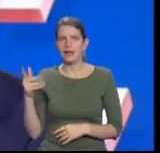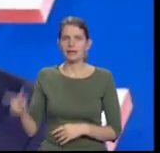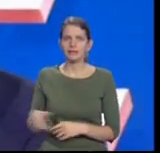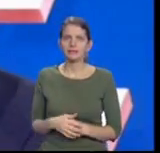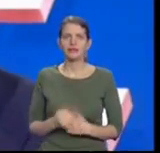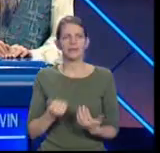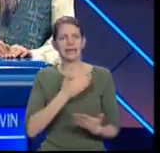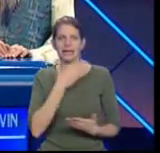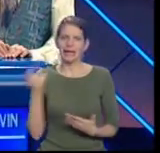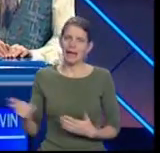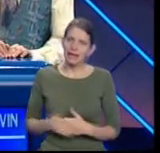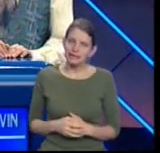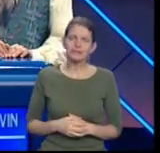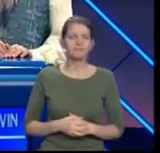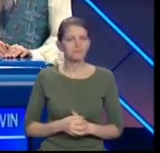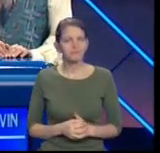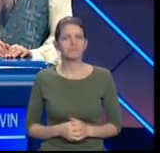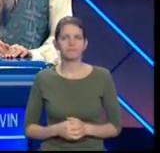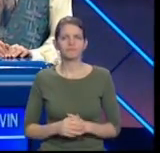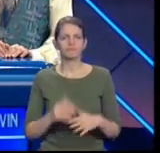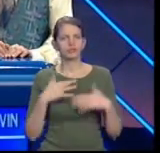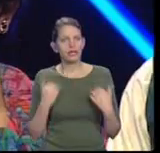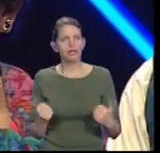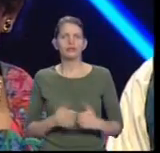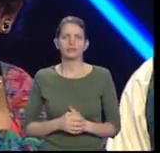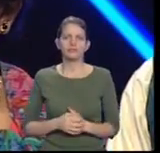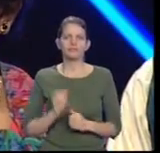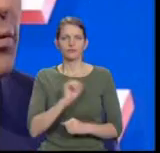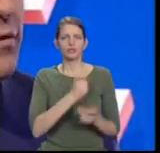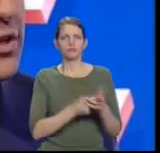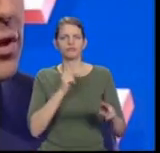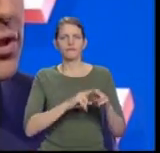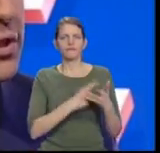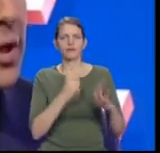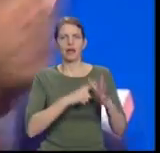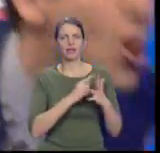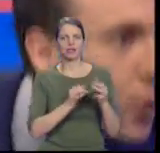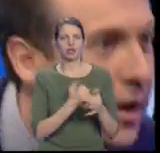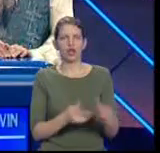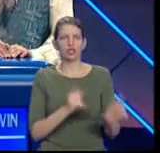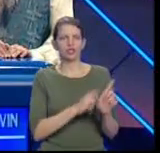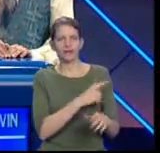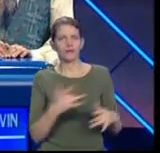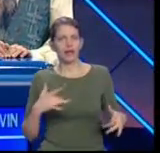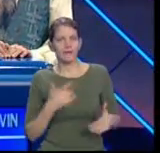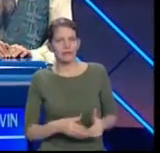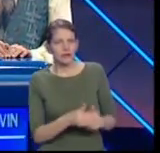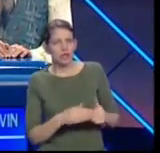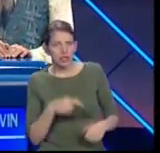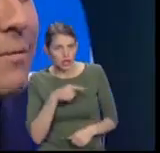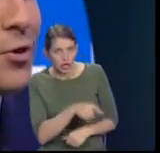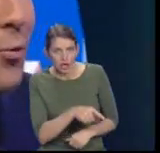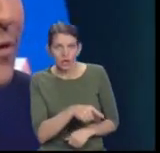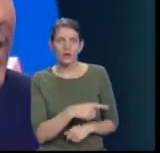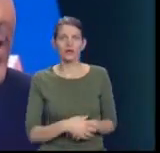he is generous, isn't he? You're right, yeah. She's a reflexologist for a living. You're a reflexologist? Yes, boo! There's